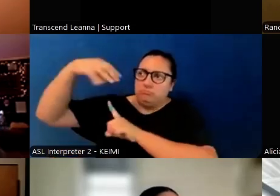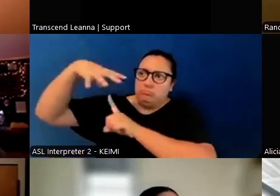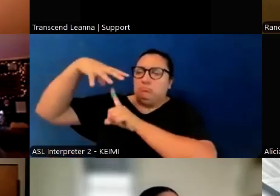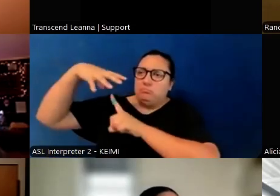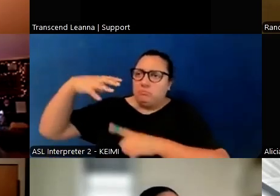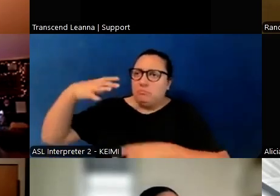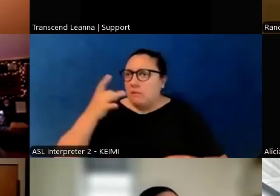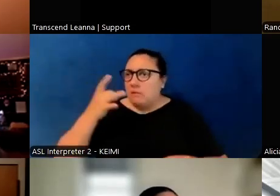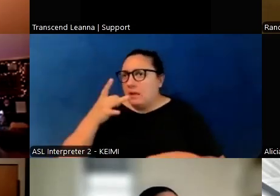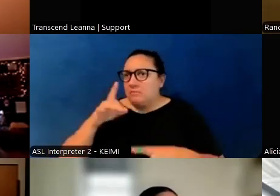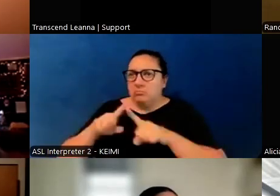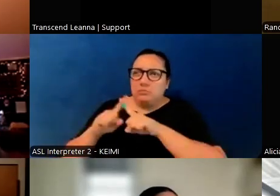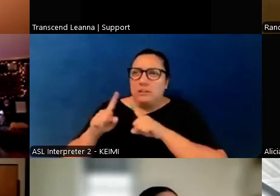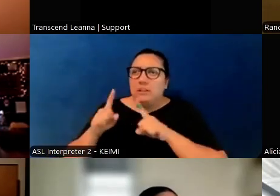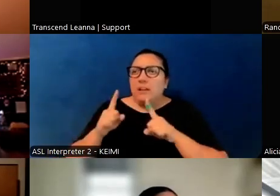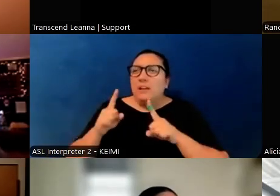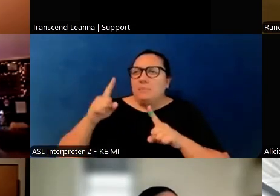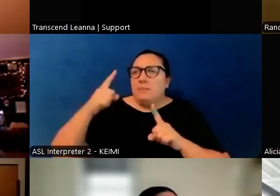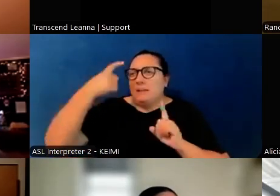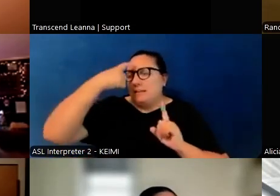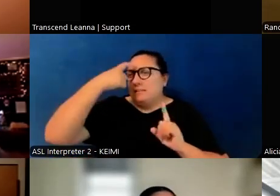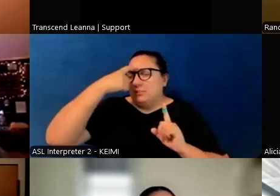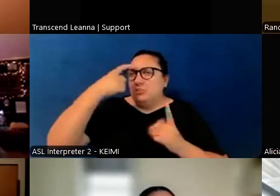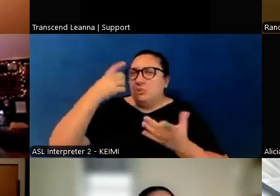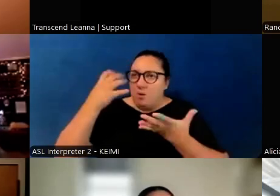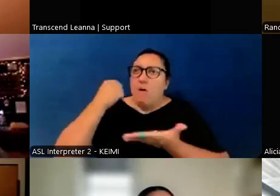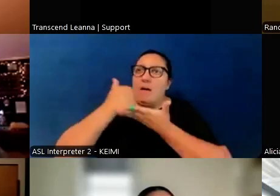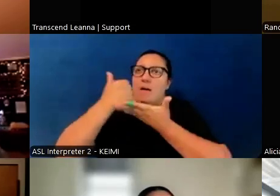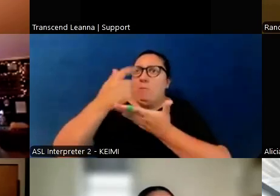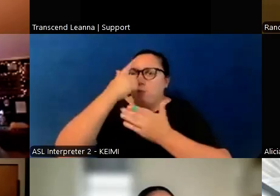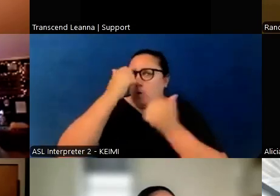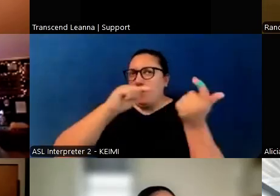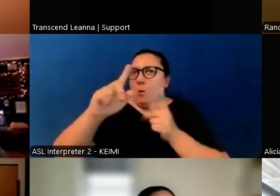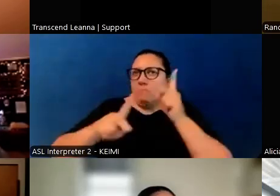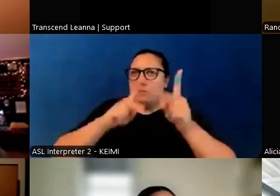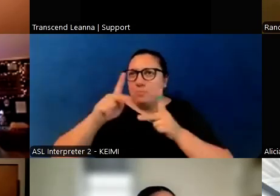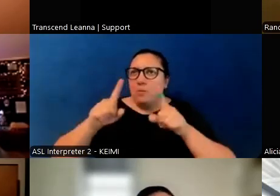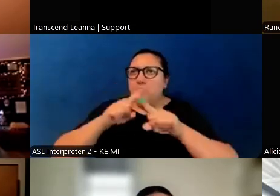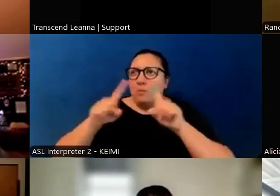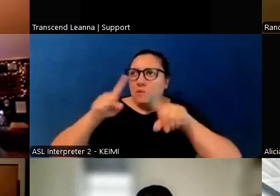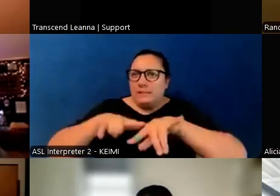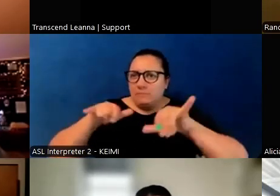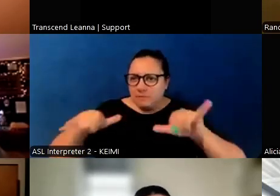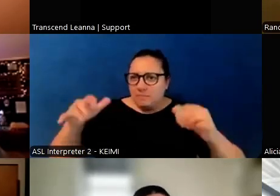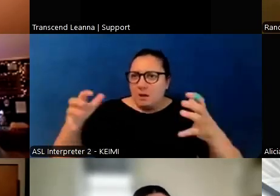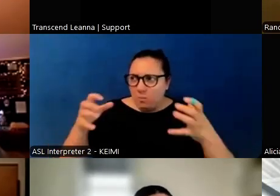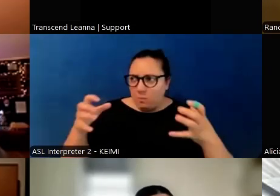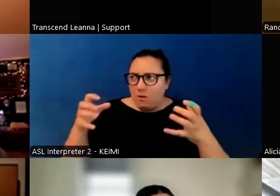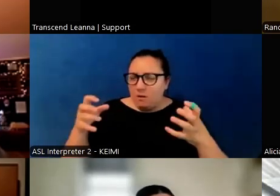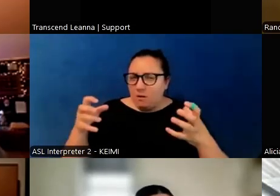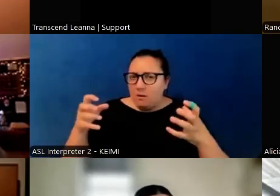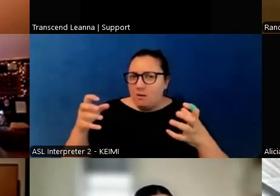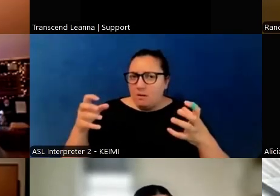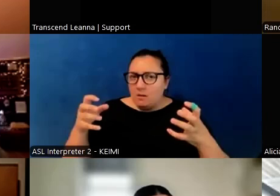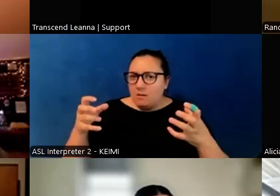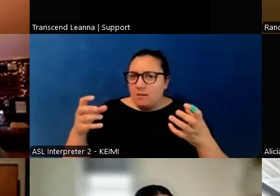I it's like intellectually I want help for everyone, but I kind of want to get help